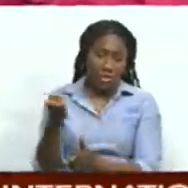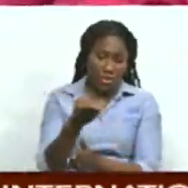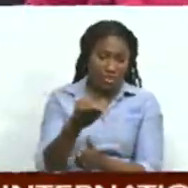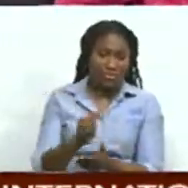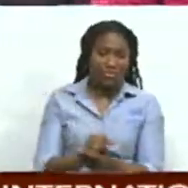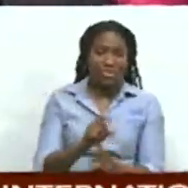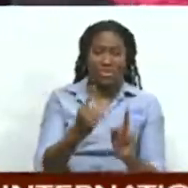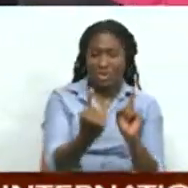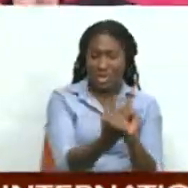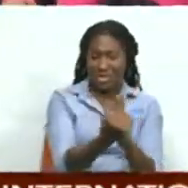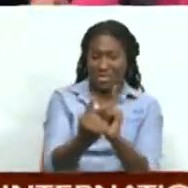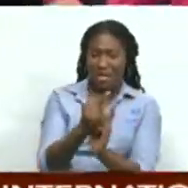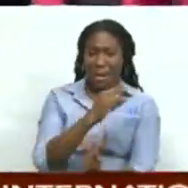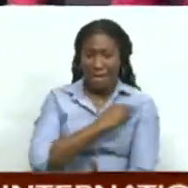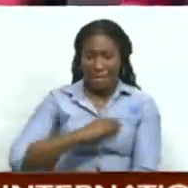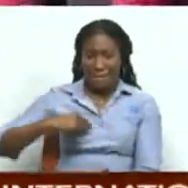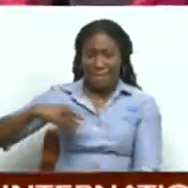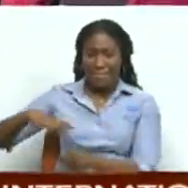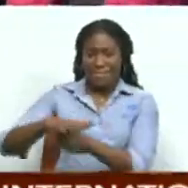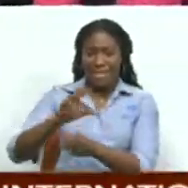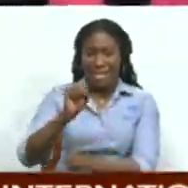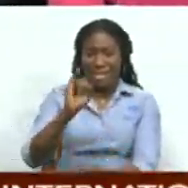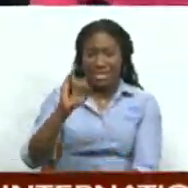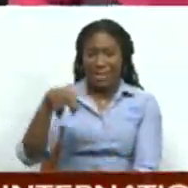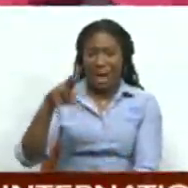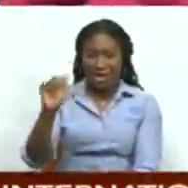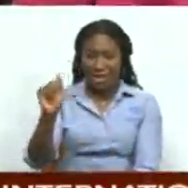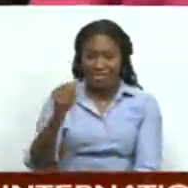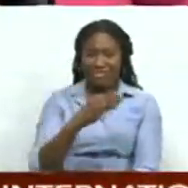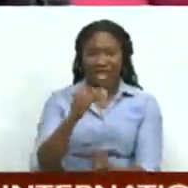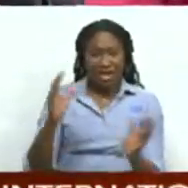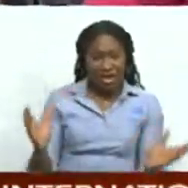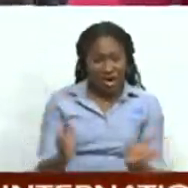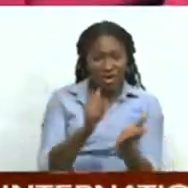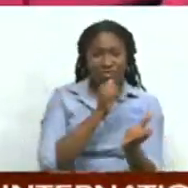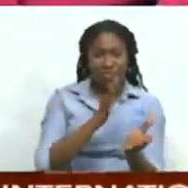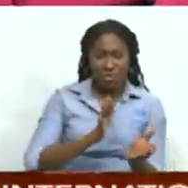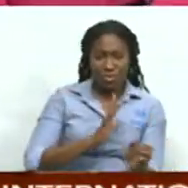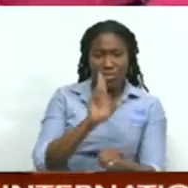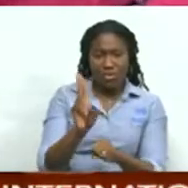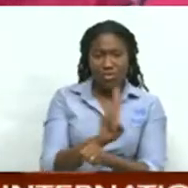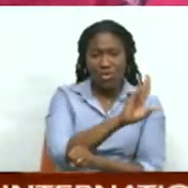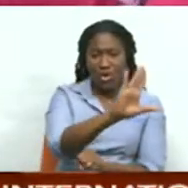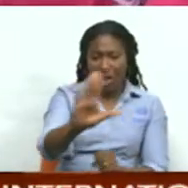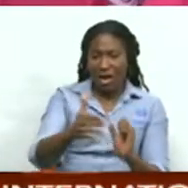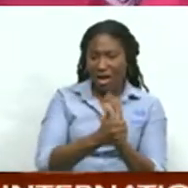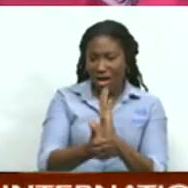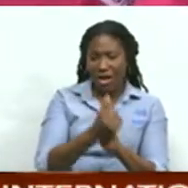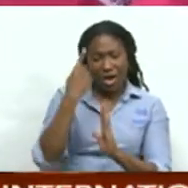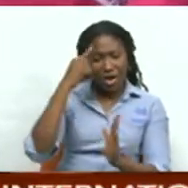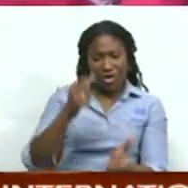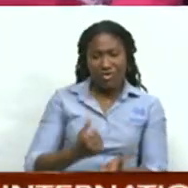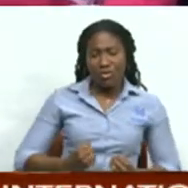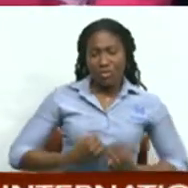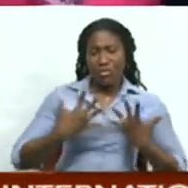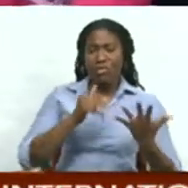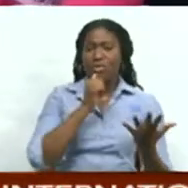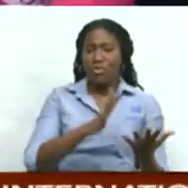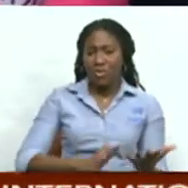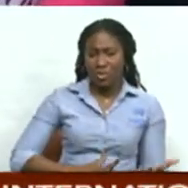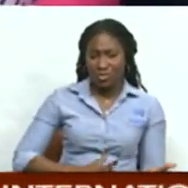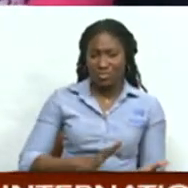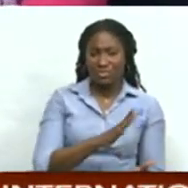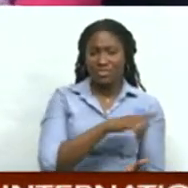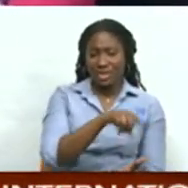Sipara Mayor Dudnath Meru, who's encouraging them to use their talent to uplift and inspire. The women tell